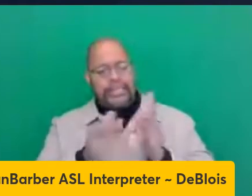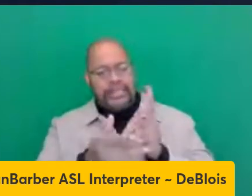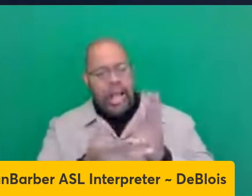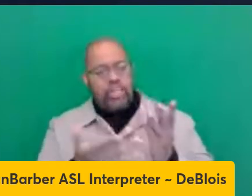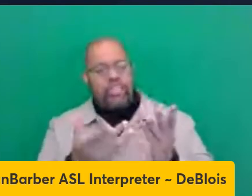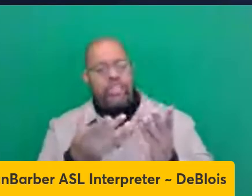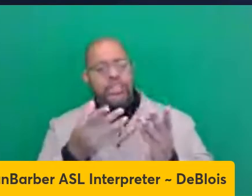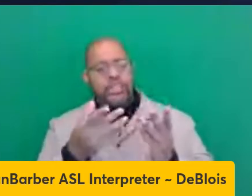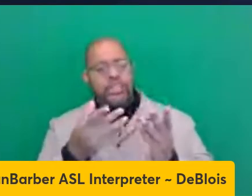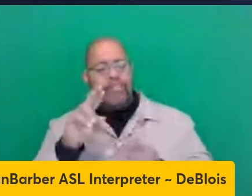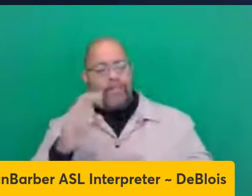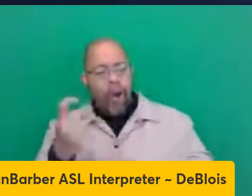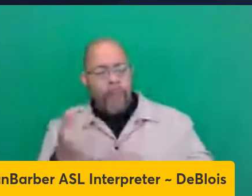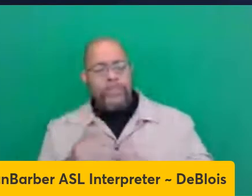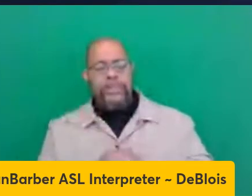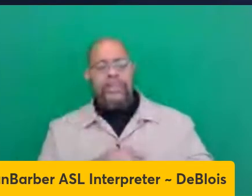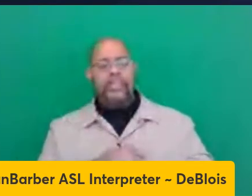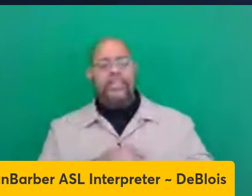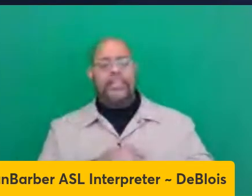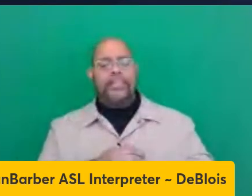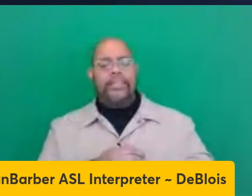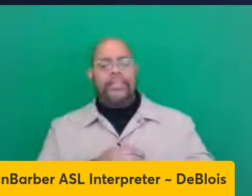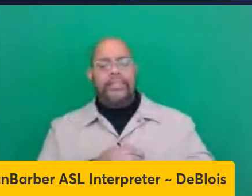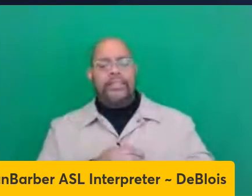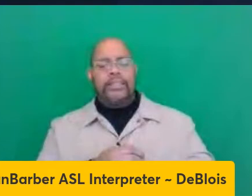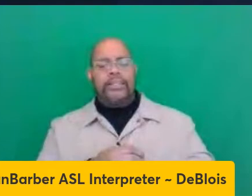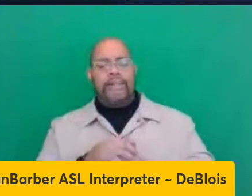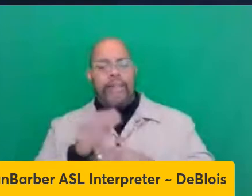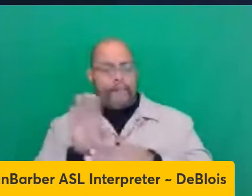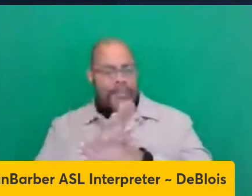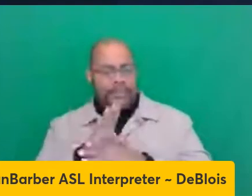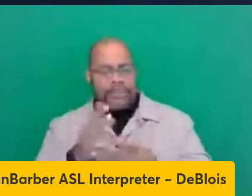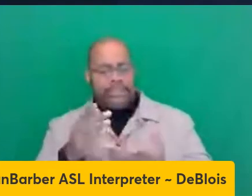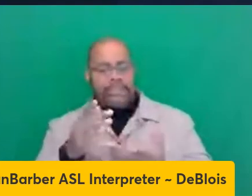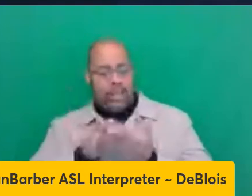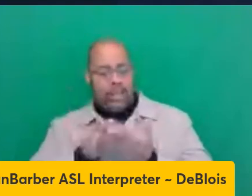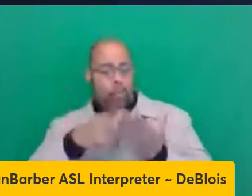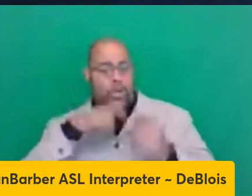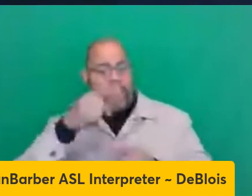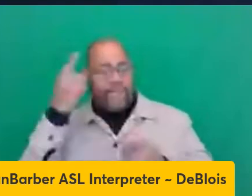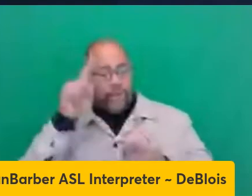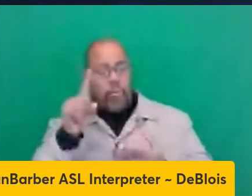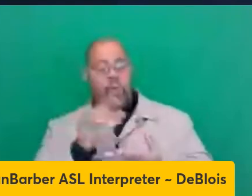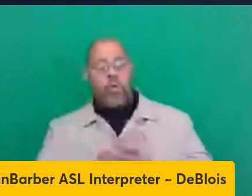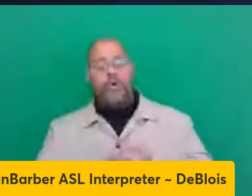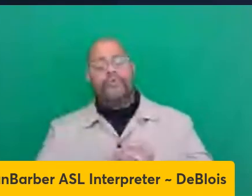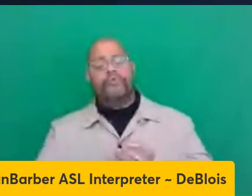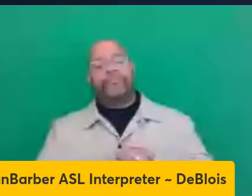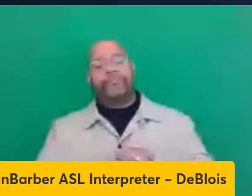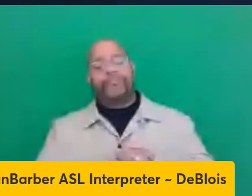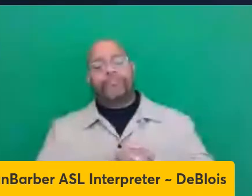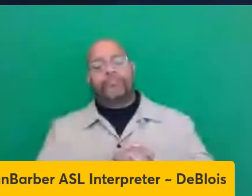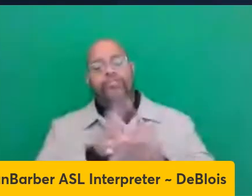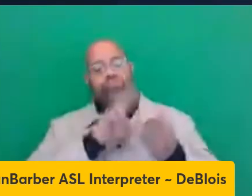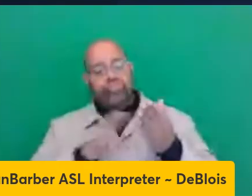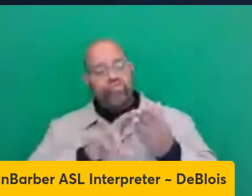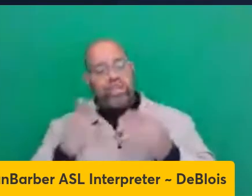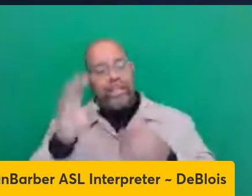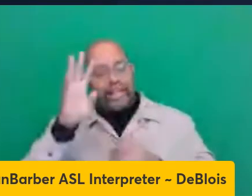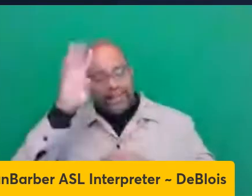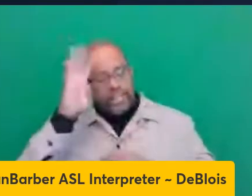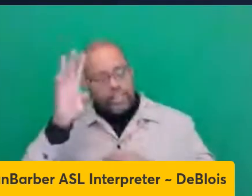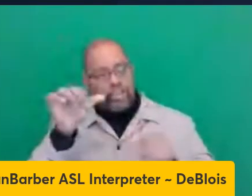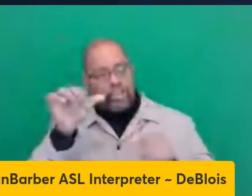that. And this is what we need in order for the research and innovation space to